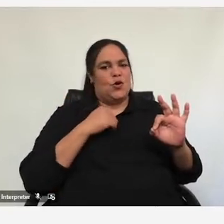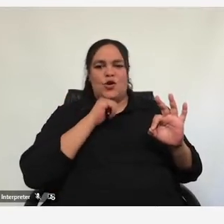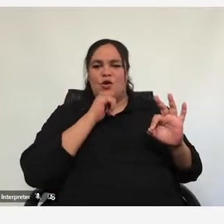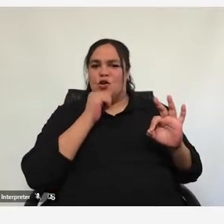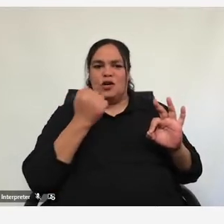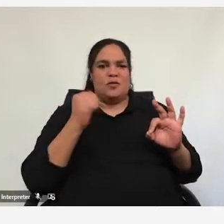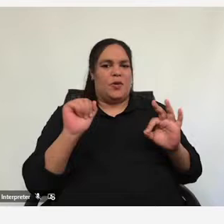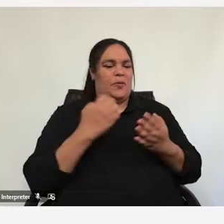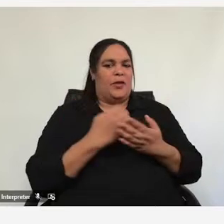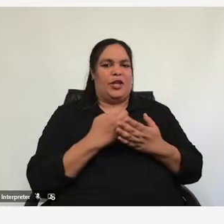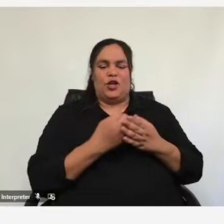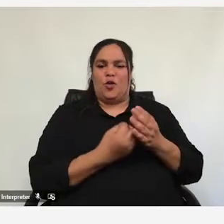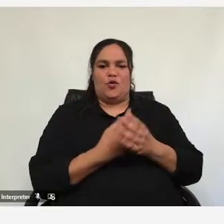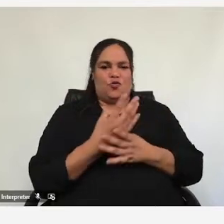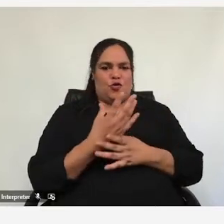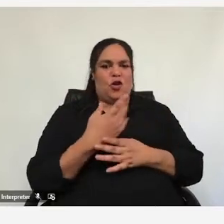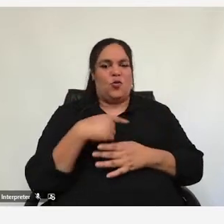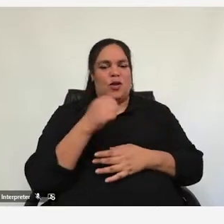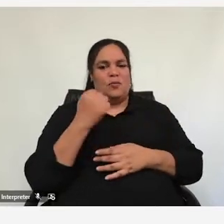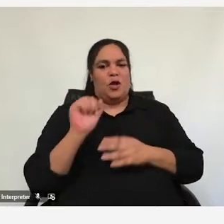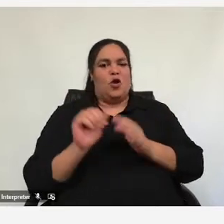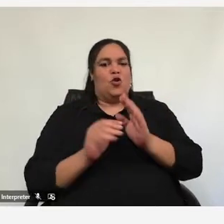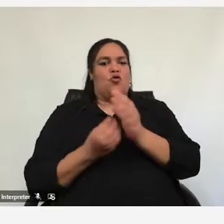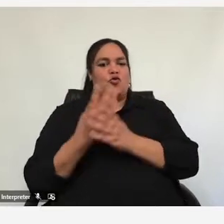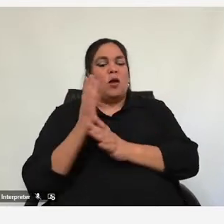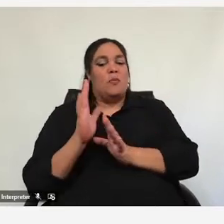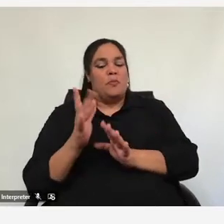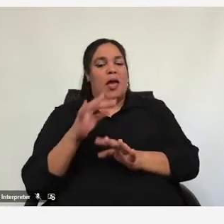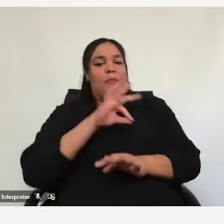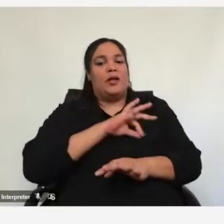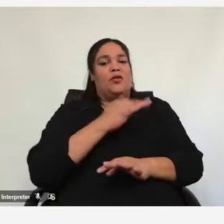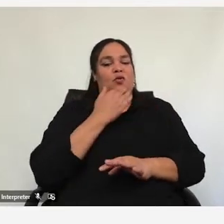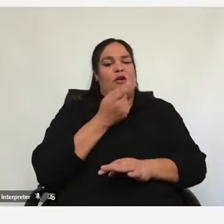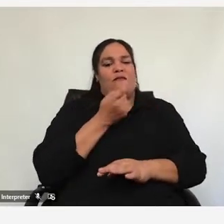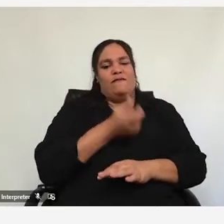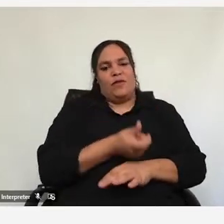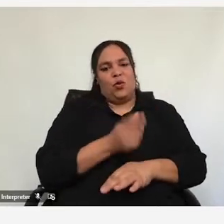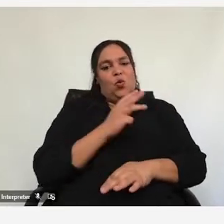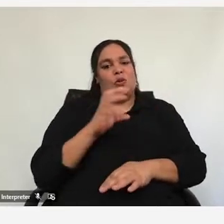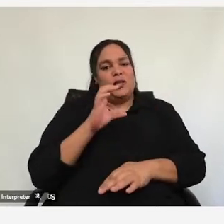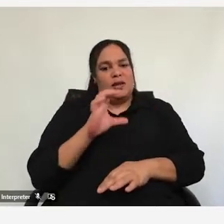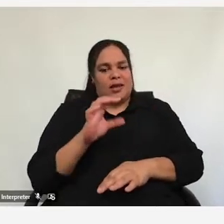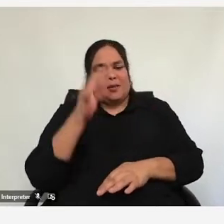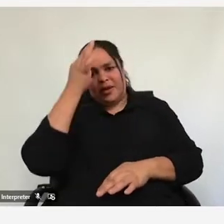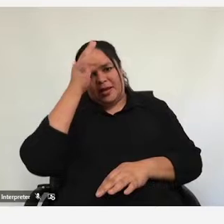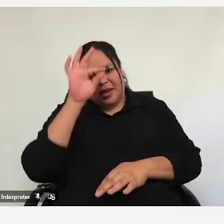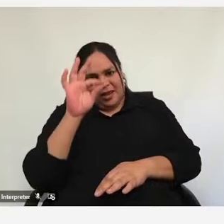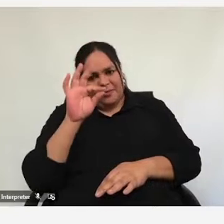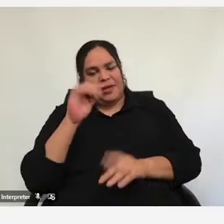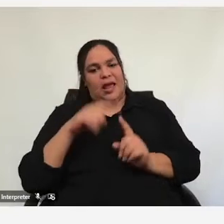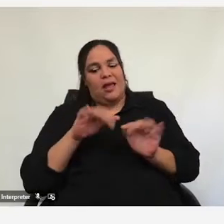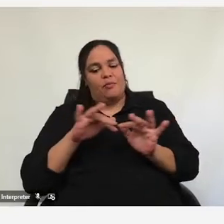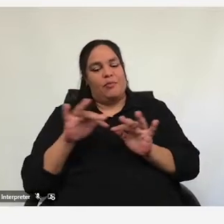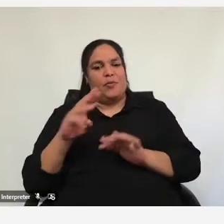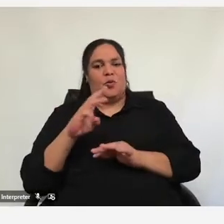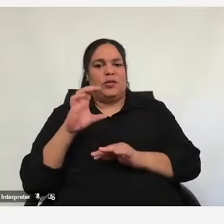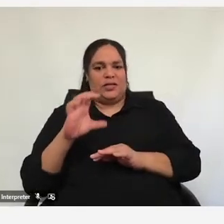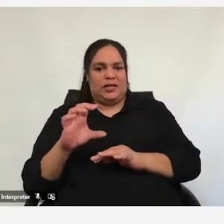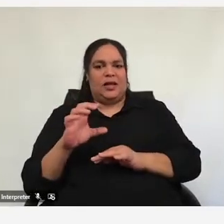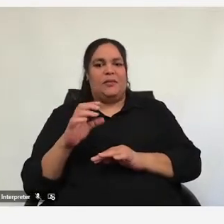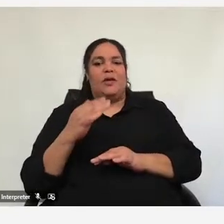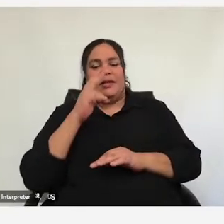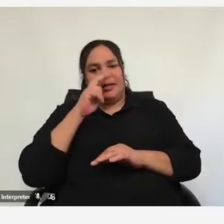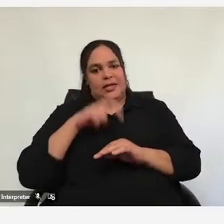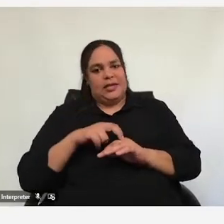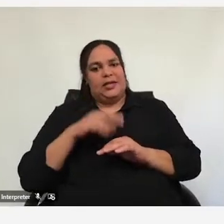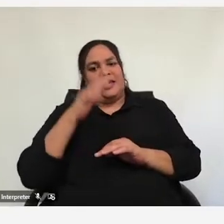reject economic growth. We reject growth that only benefits a few. The Western Cape government and the people of the Western Cape deserves